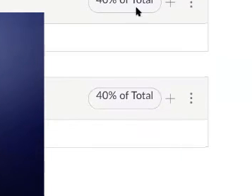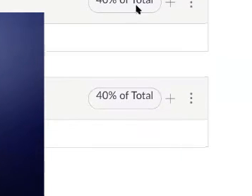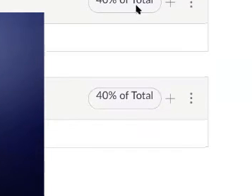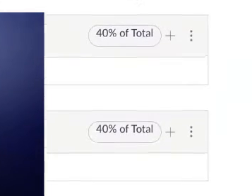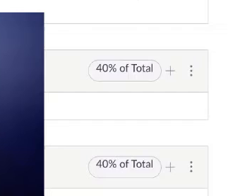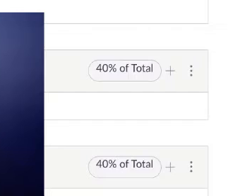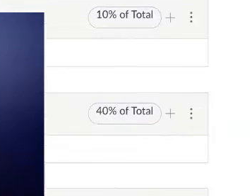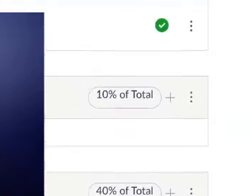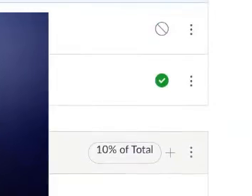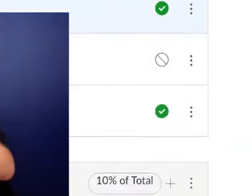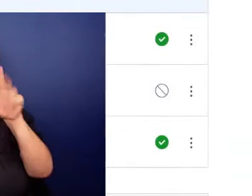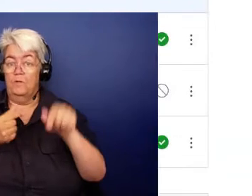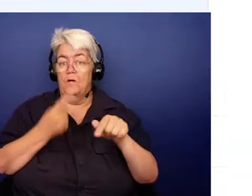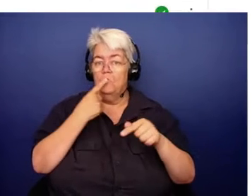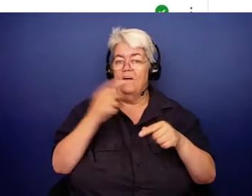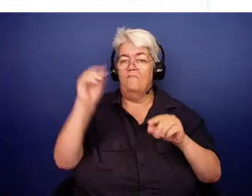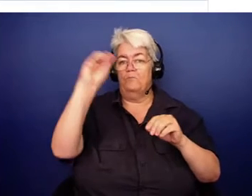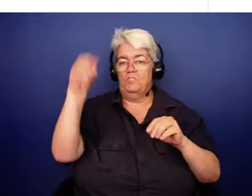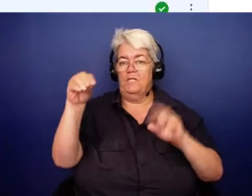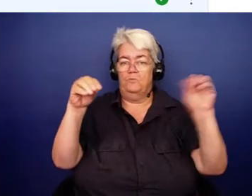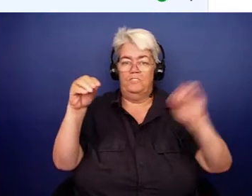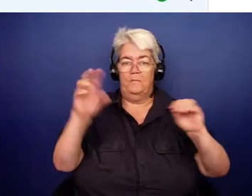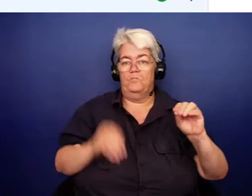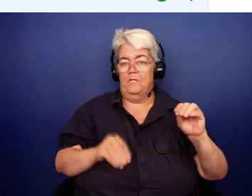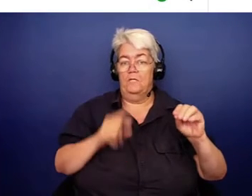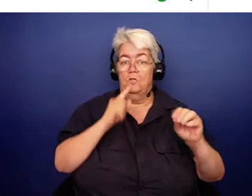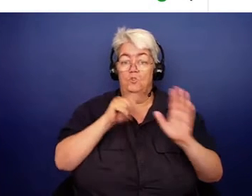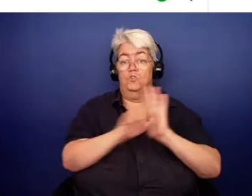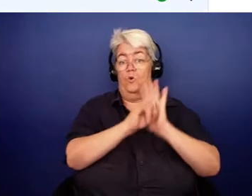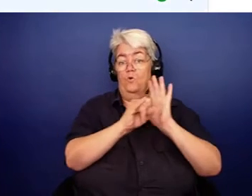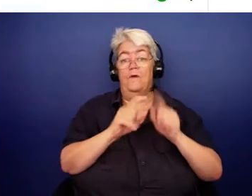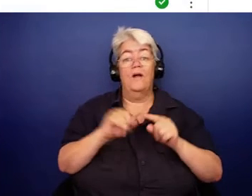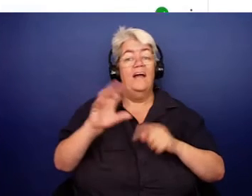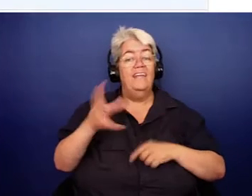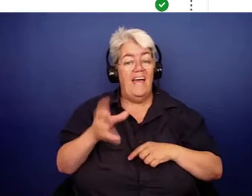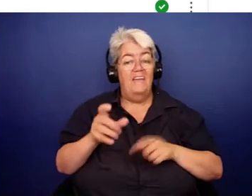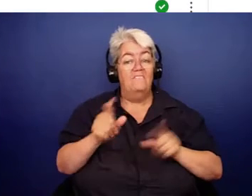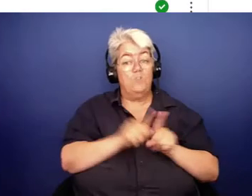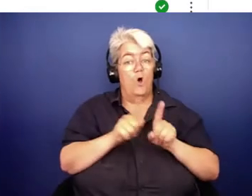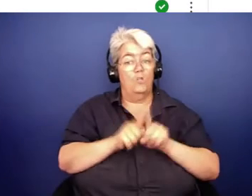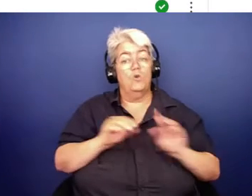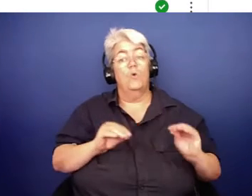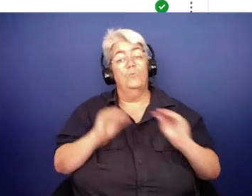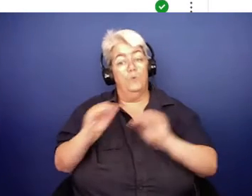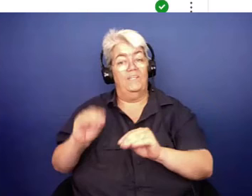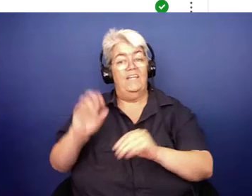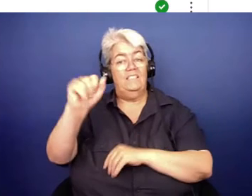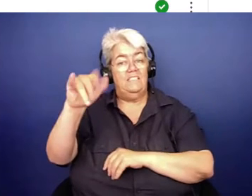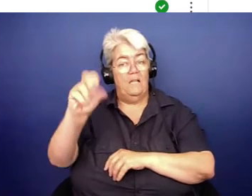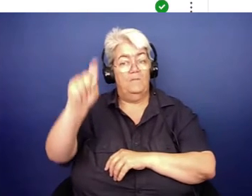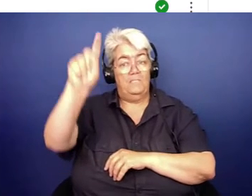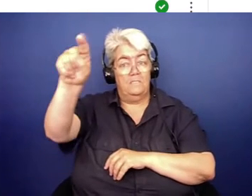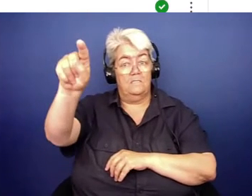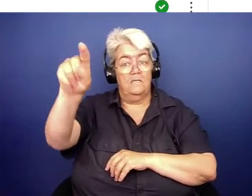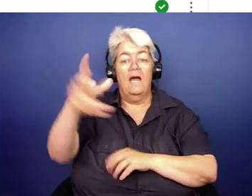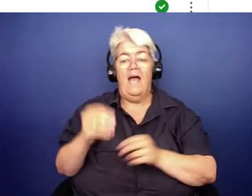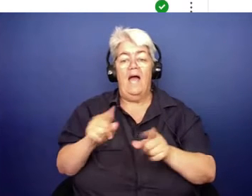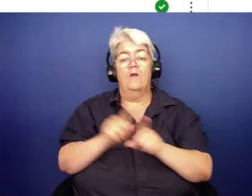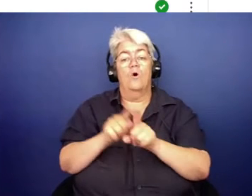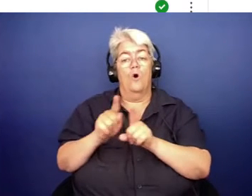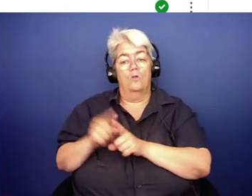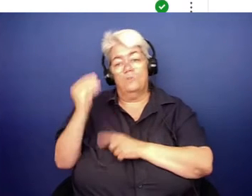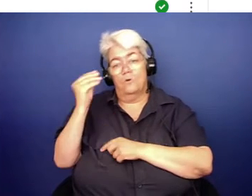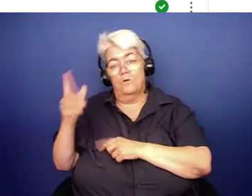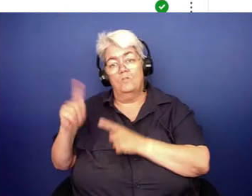group, you have that percentage designation. Canvas has also put this into the syllabus and also communicates this to